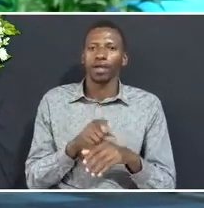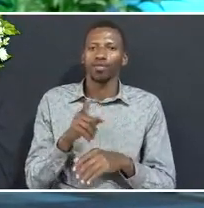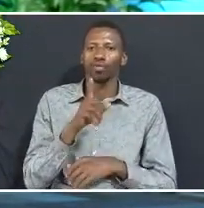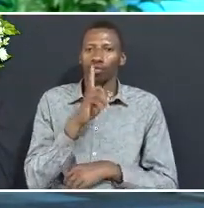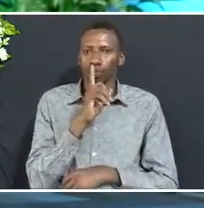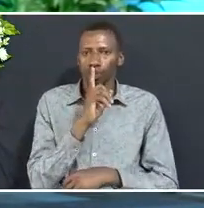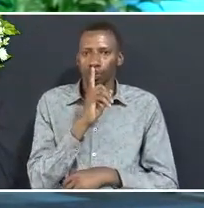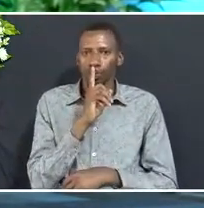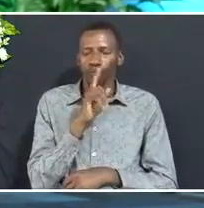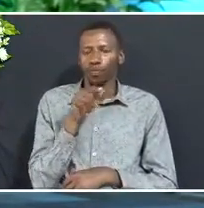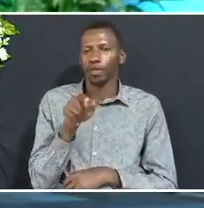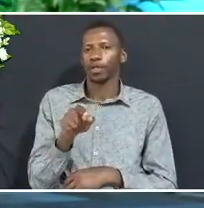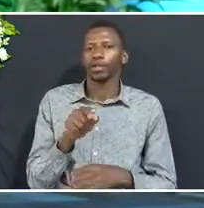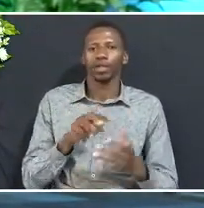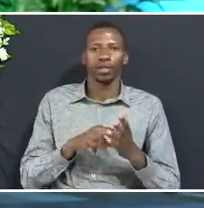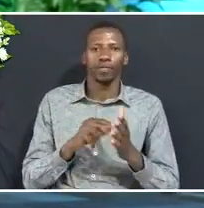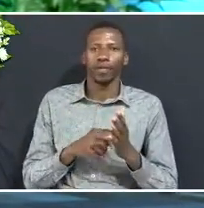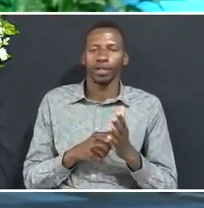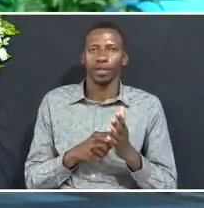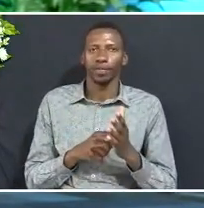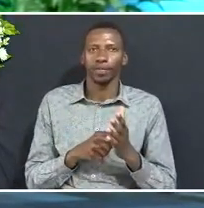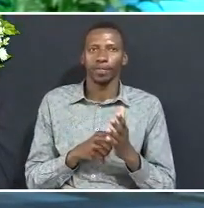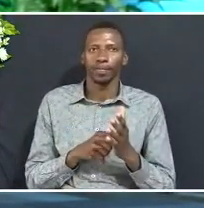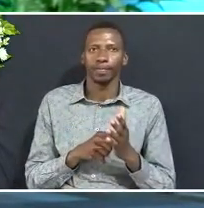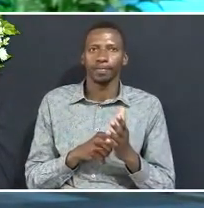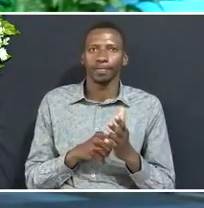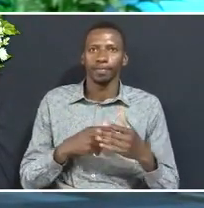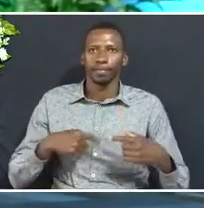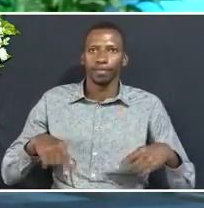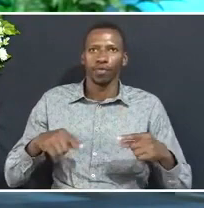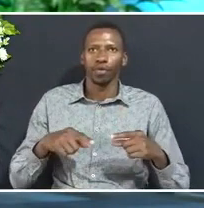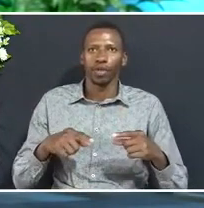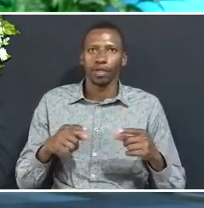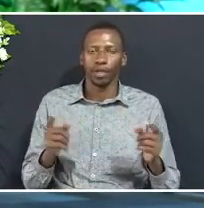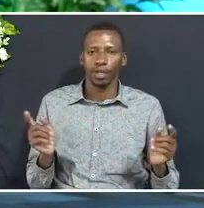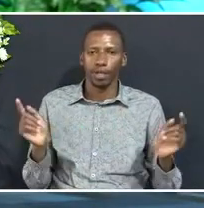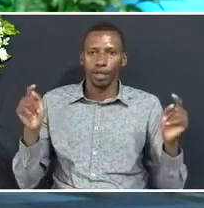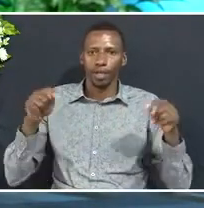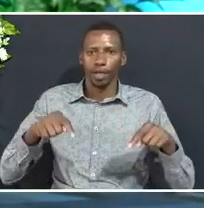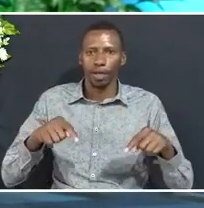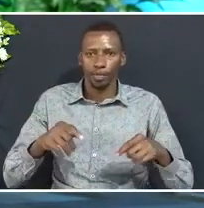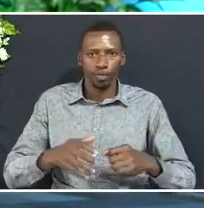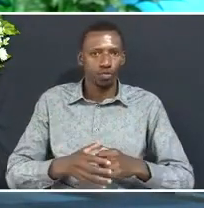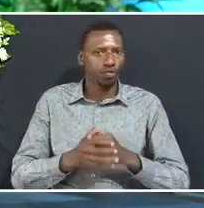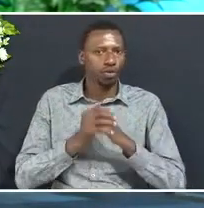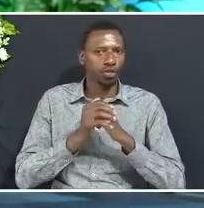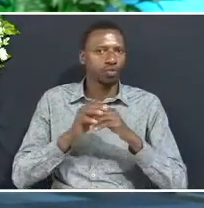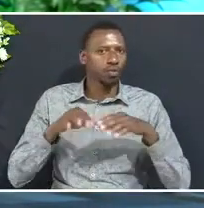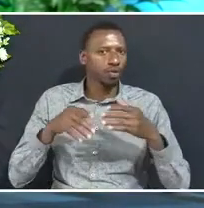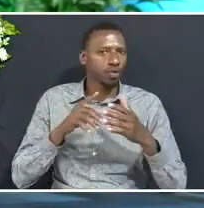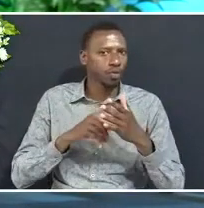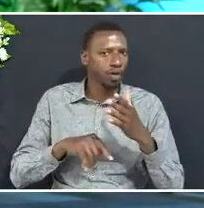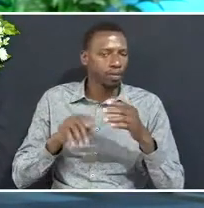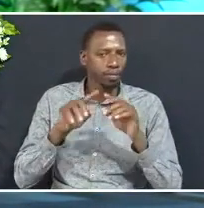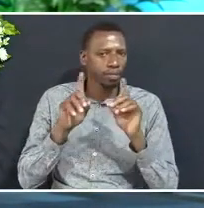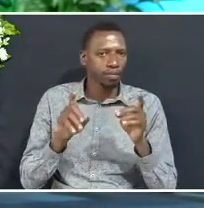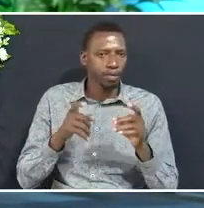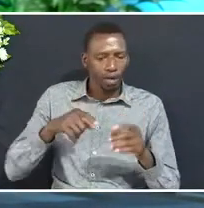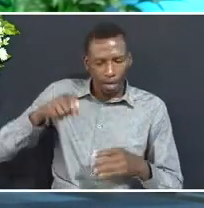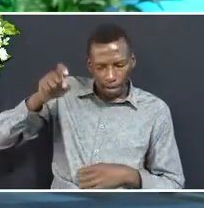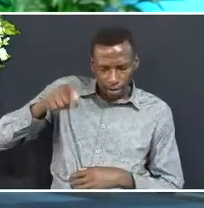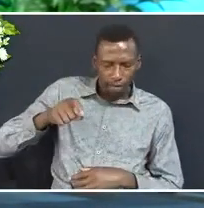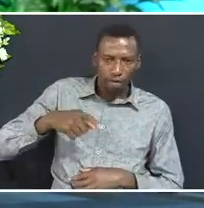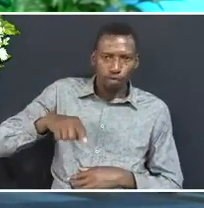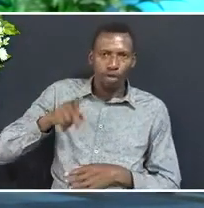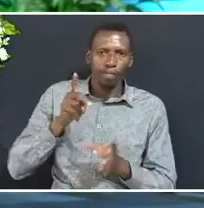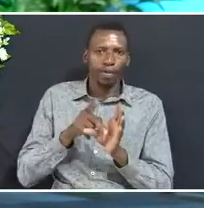quiet, that means we have come to worship or what? It's a requirement that we